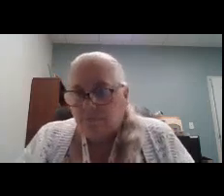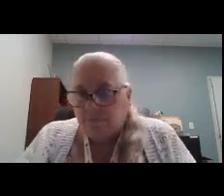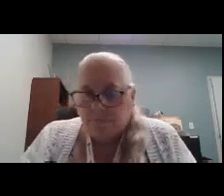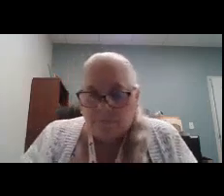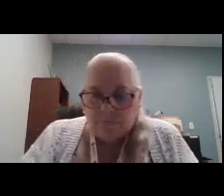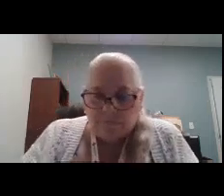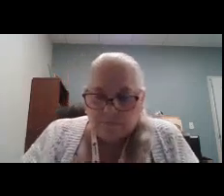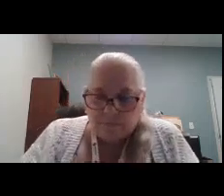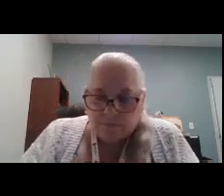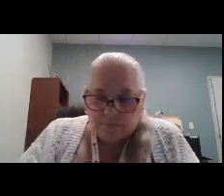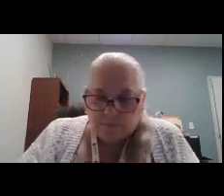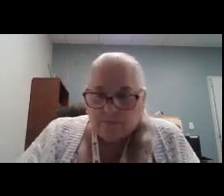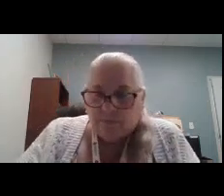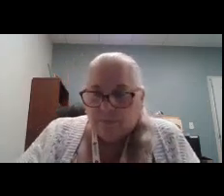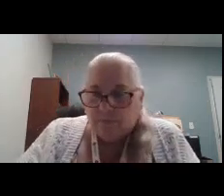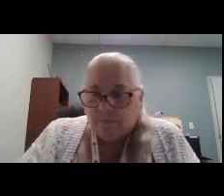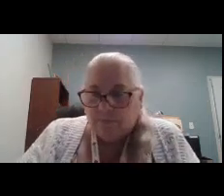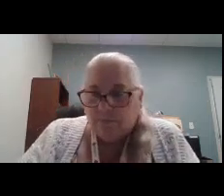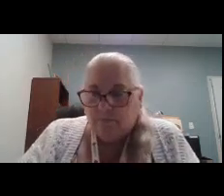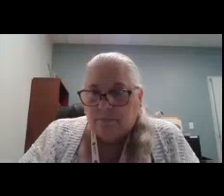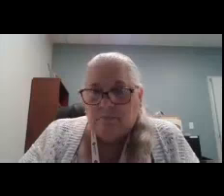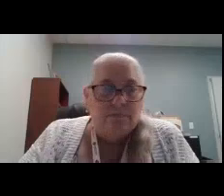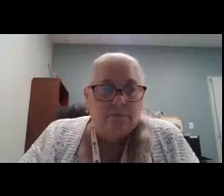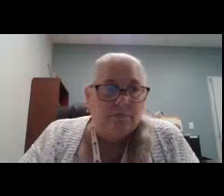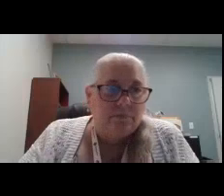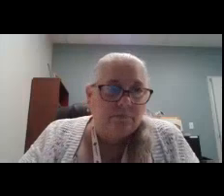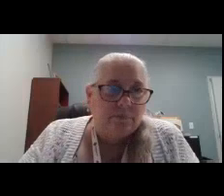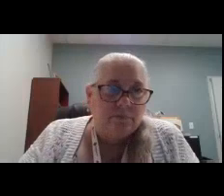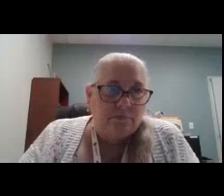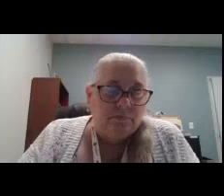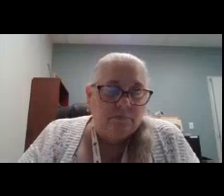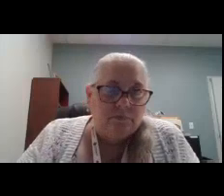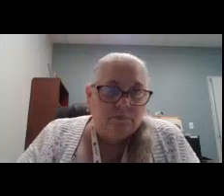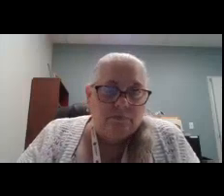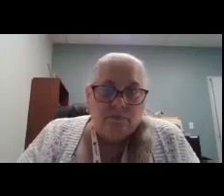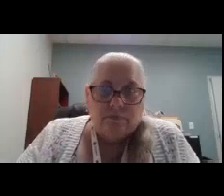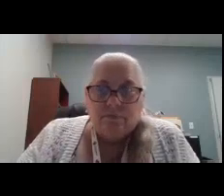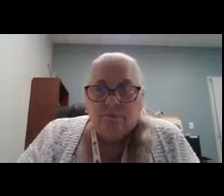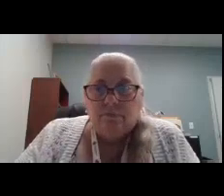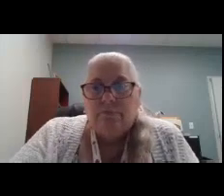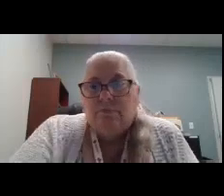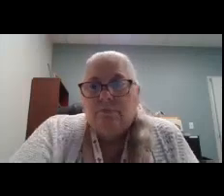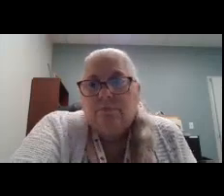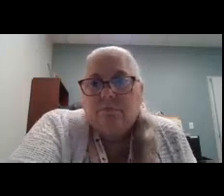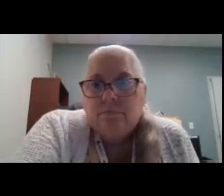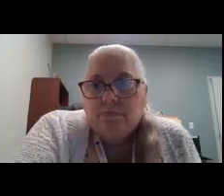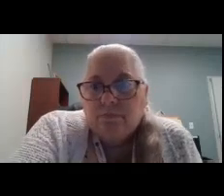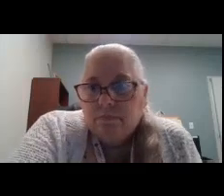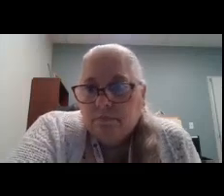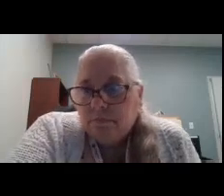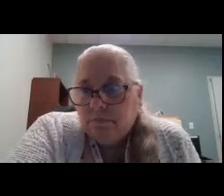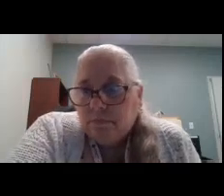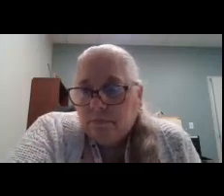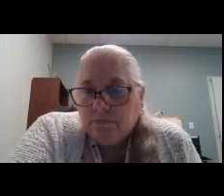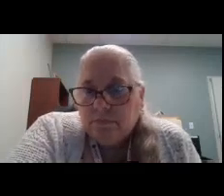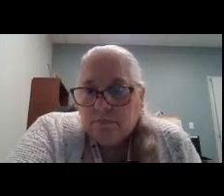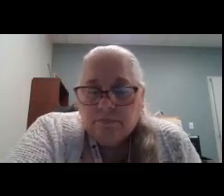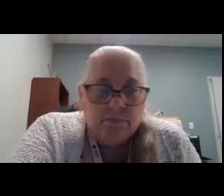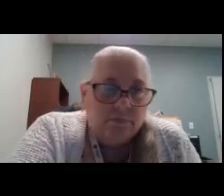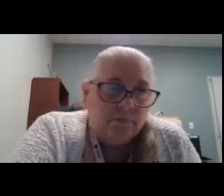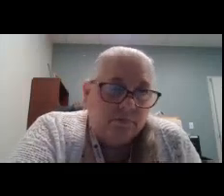to just have it and look at it that and see what are actually required components. This is